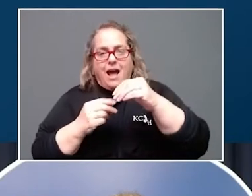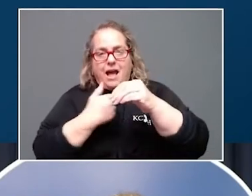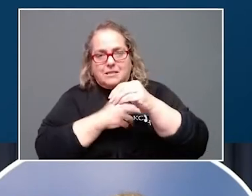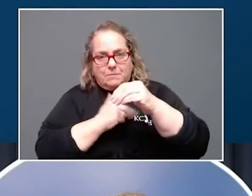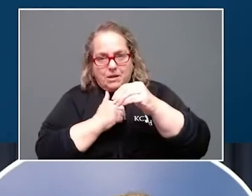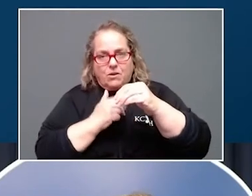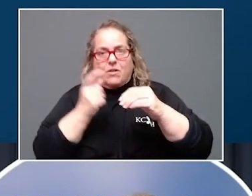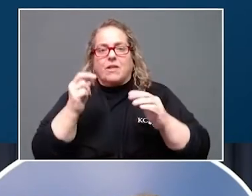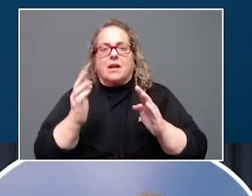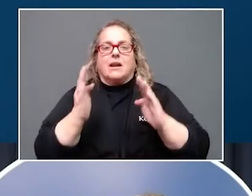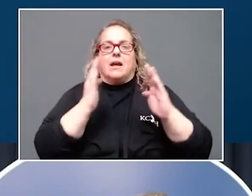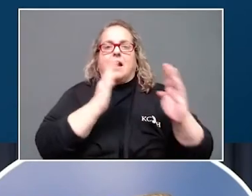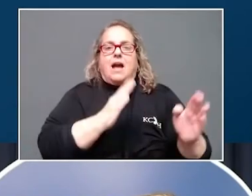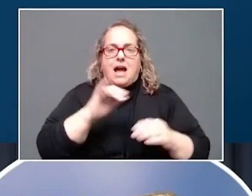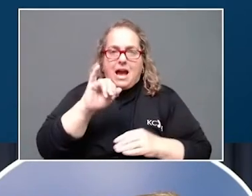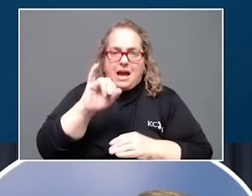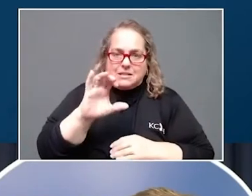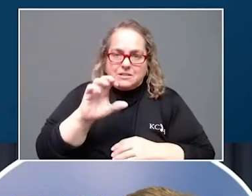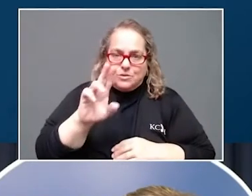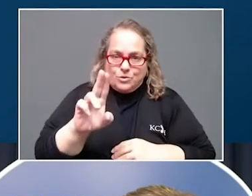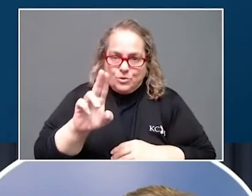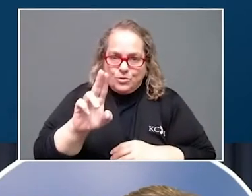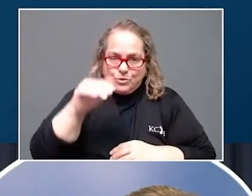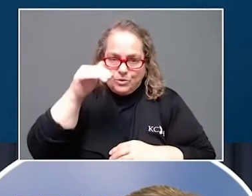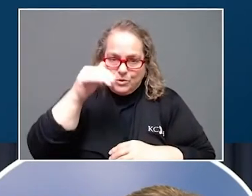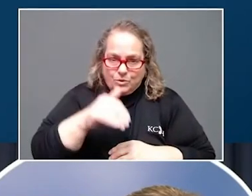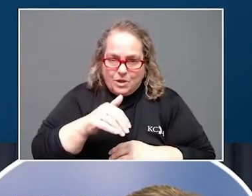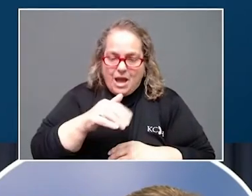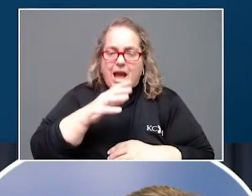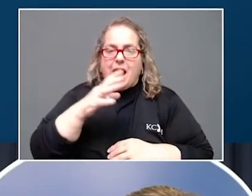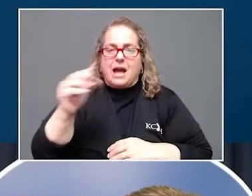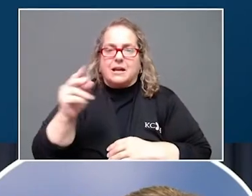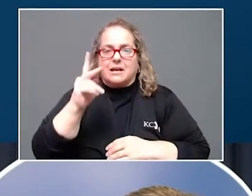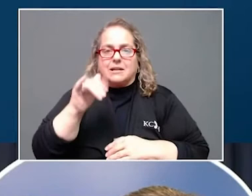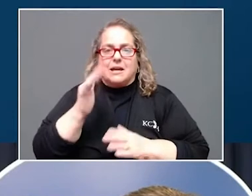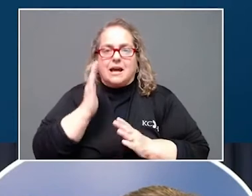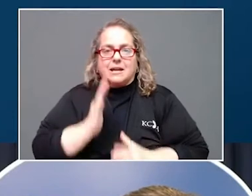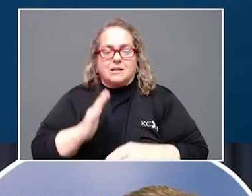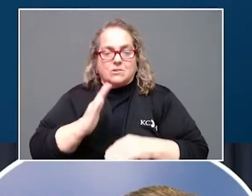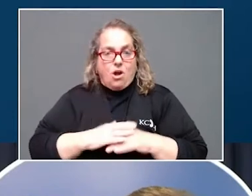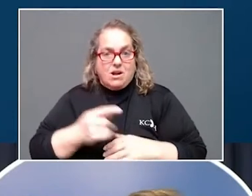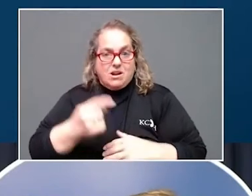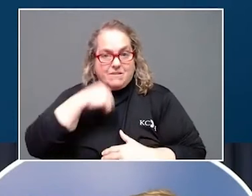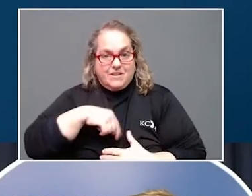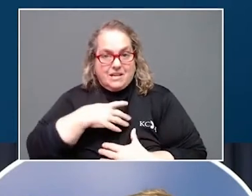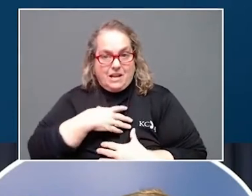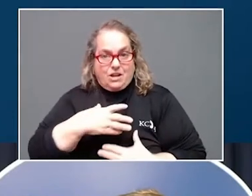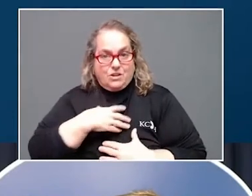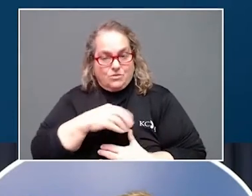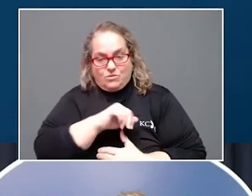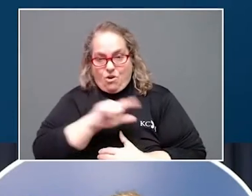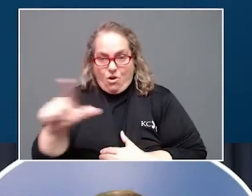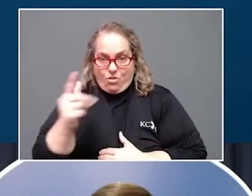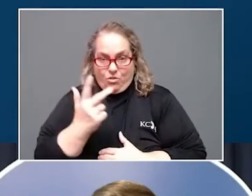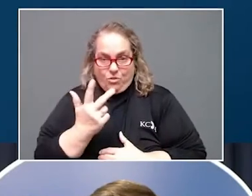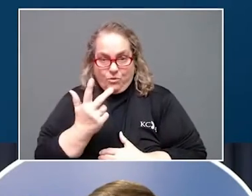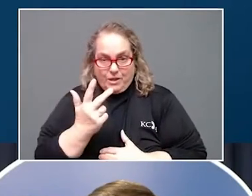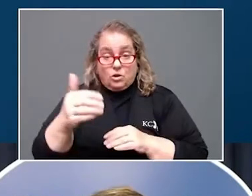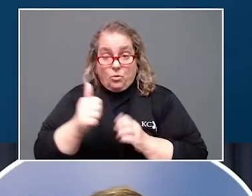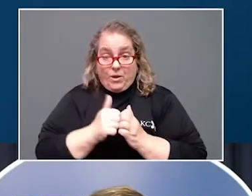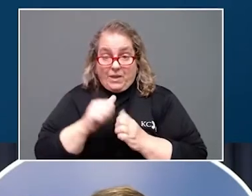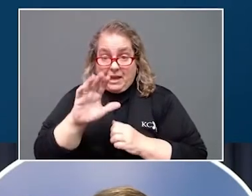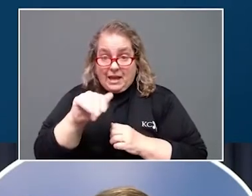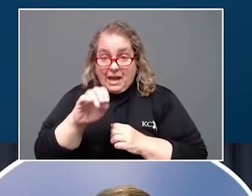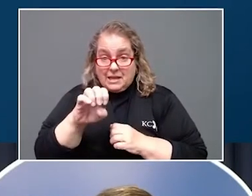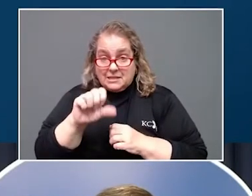and ventilator use. With that in mind, the governor says he expects to be able to offer new guidance for how to deal with the virus next month.